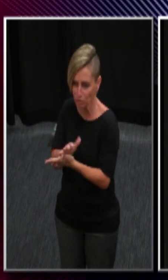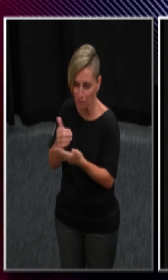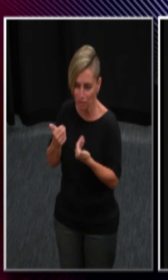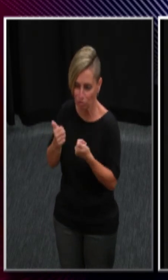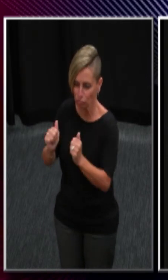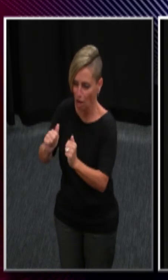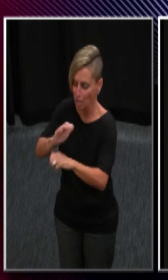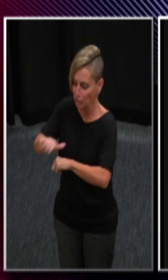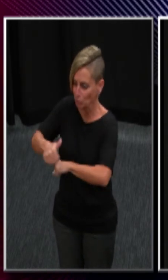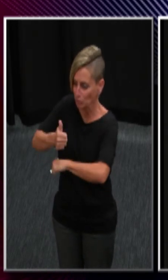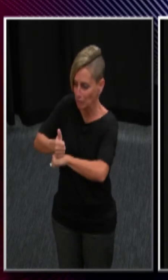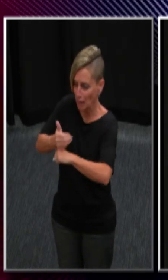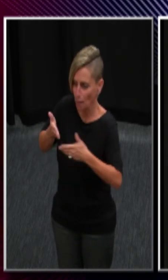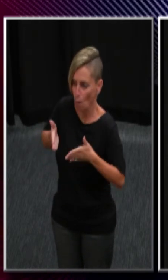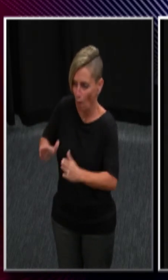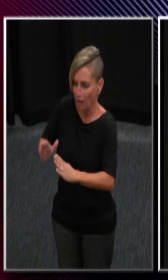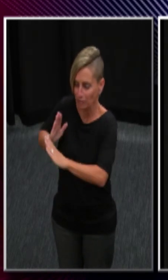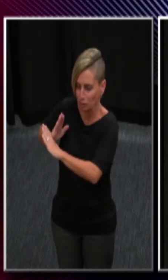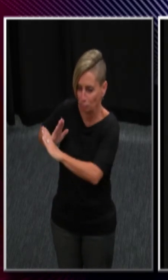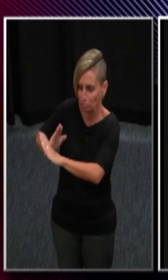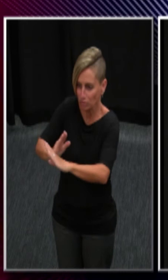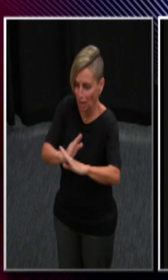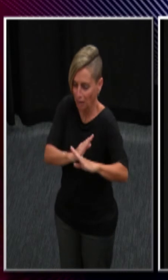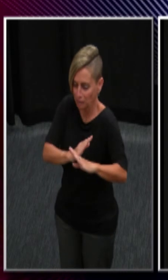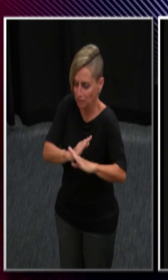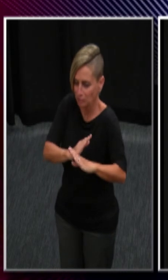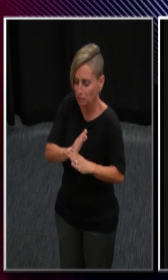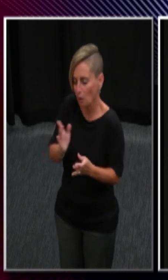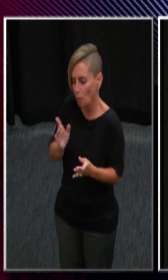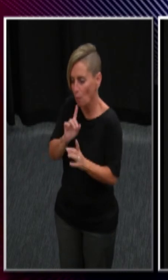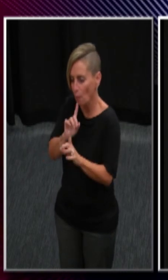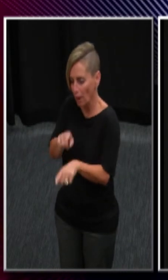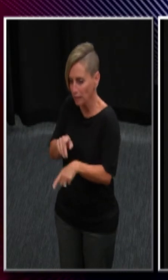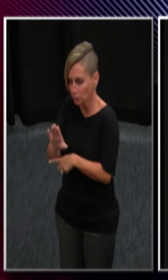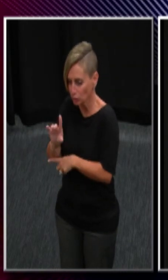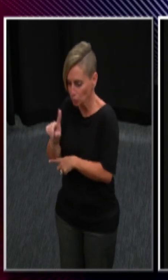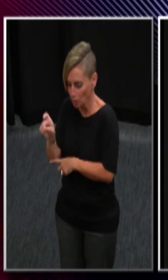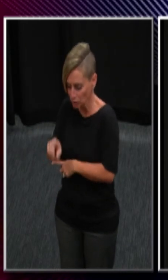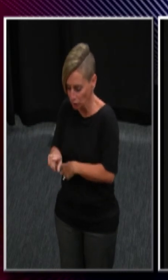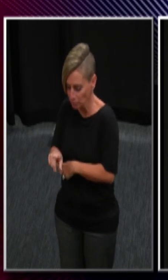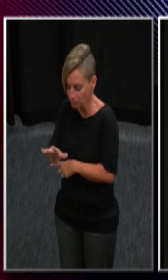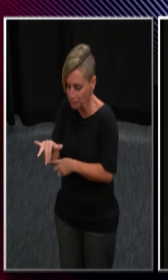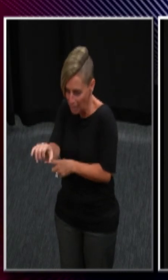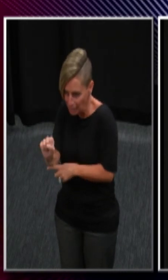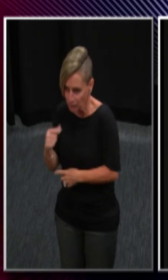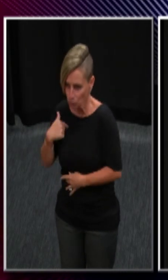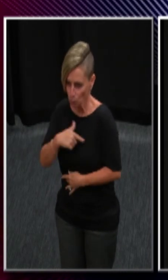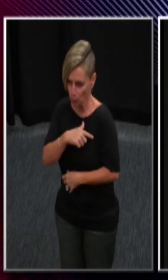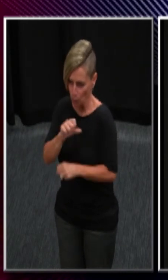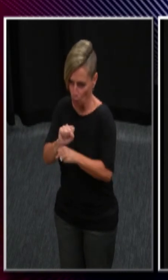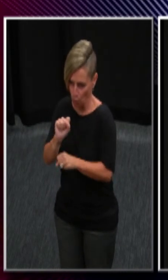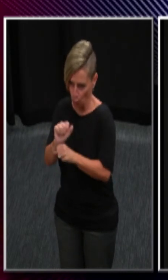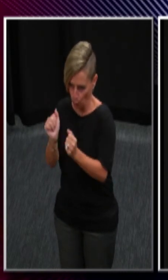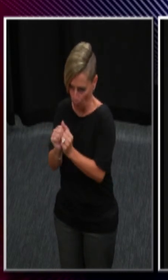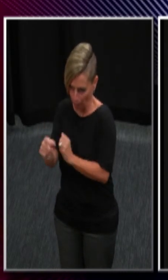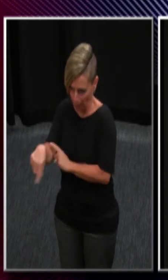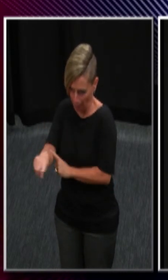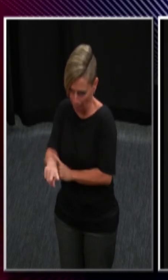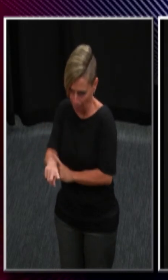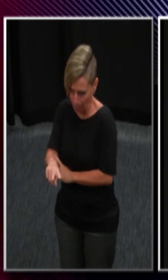measures that are out there. So to answer your question, yes, we do work with them. Yes, they are the ones who